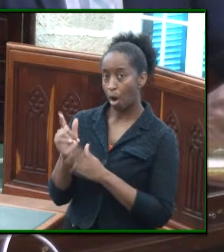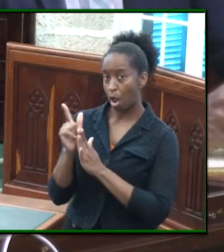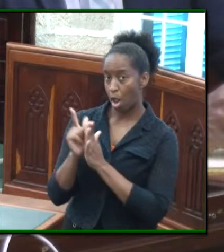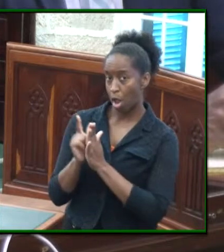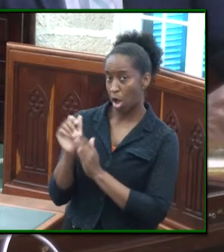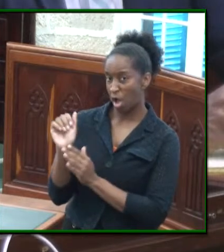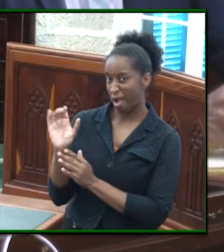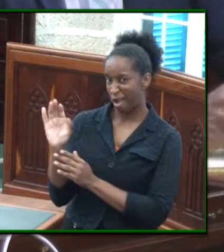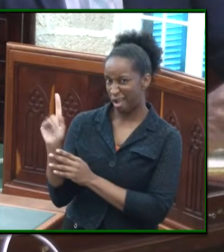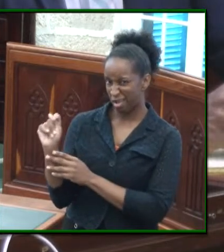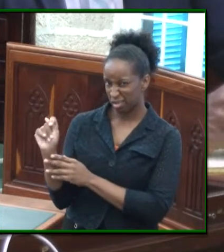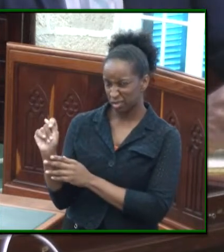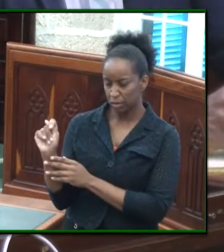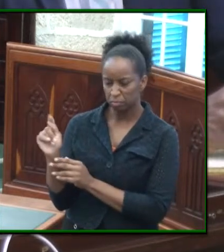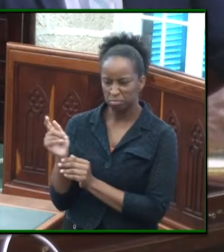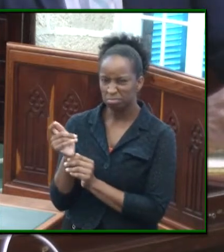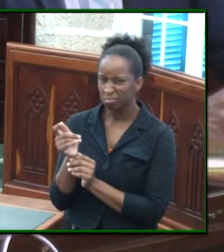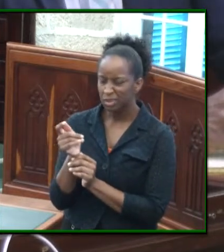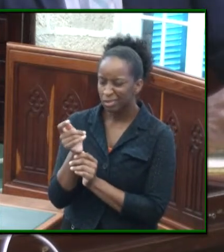more then